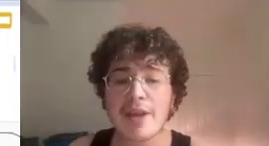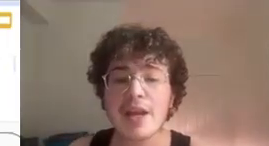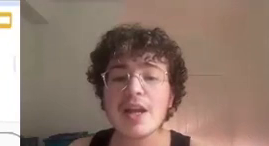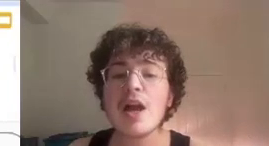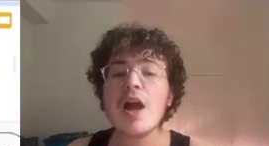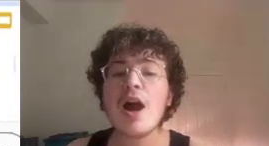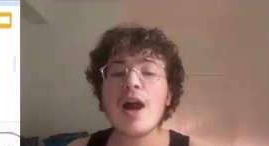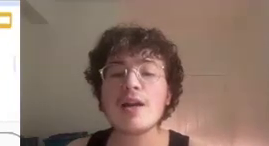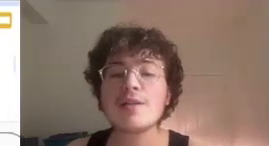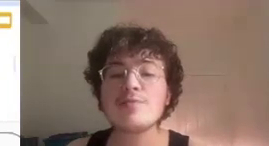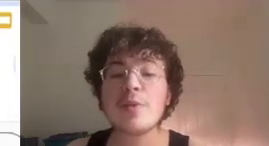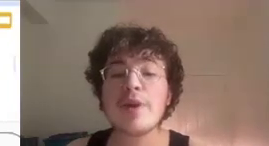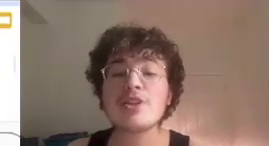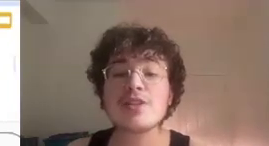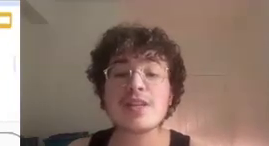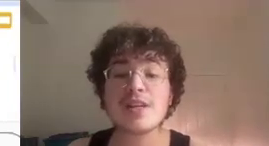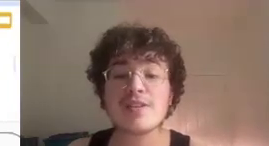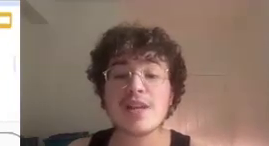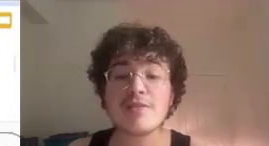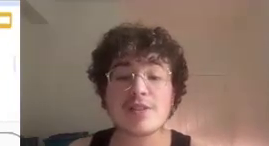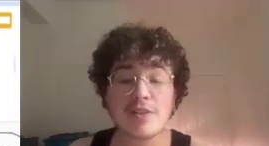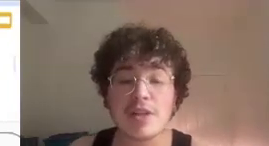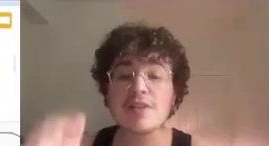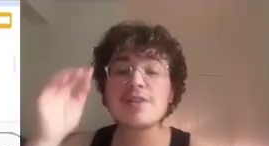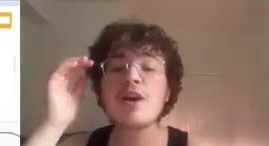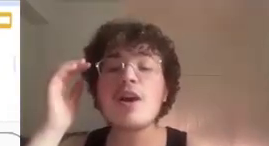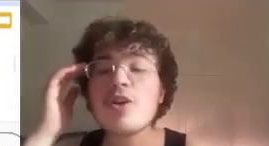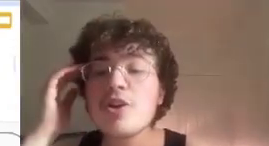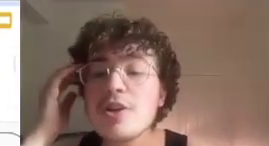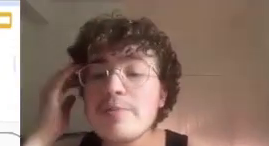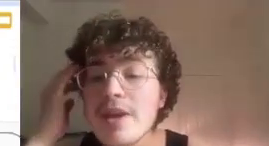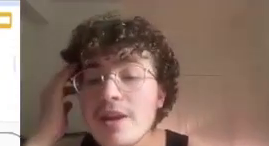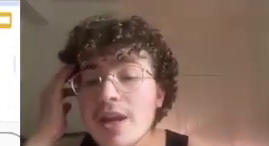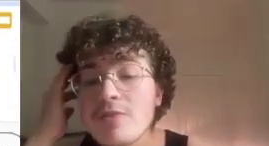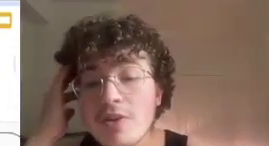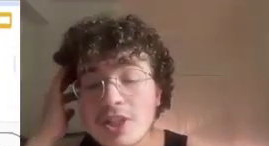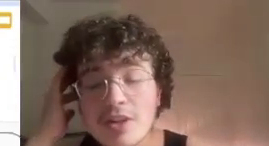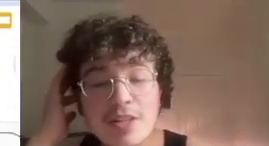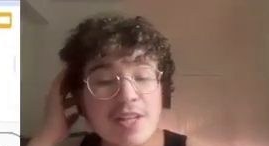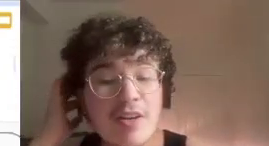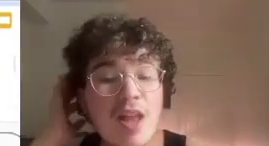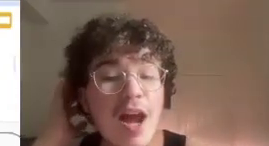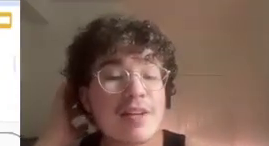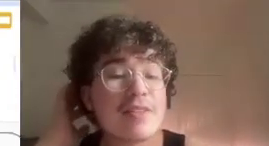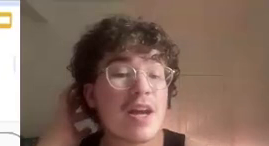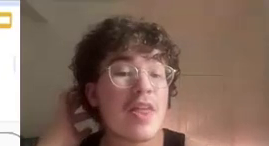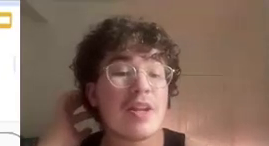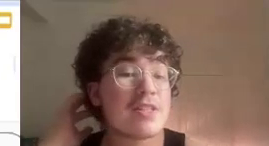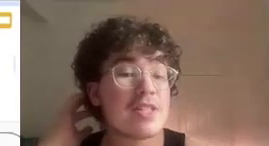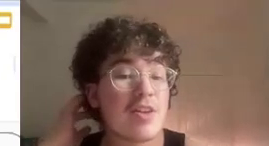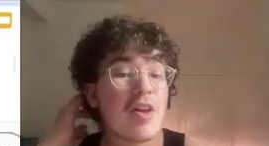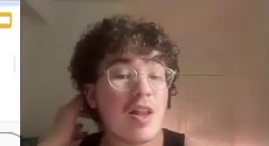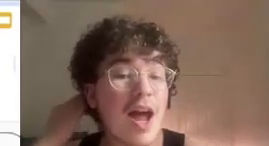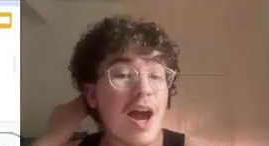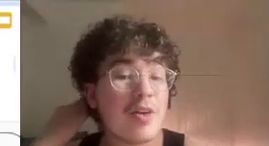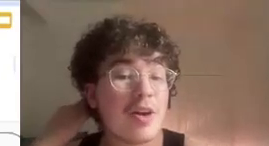I uncovered in my research, which was the Mentally Disordered Sex Offender in California report, published